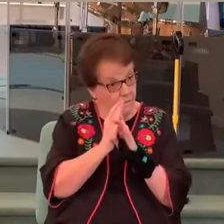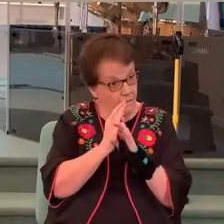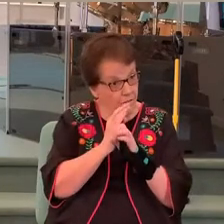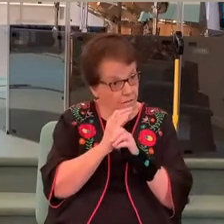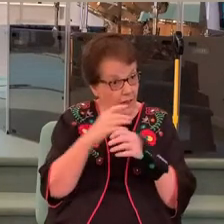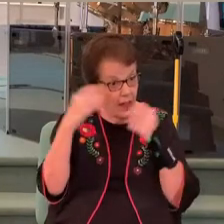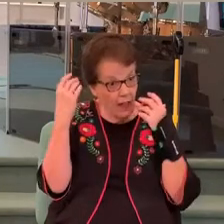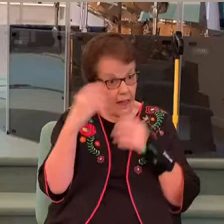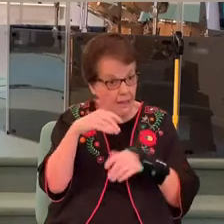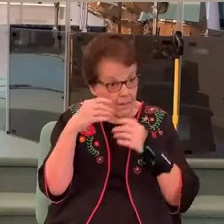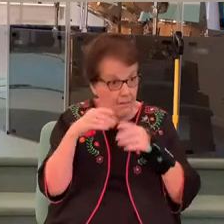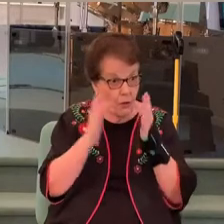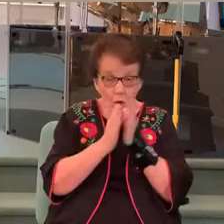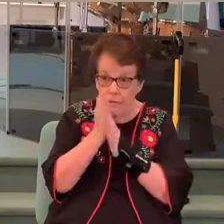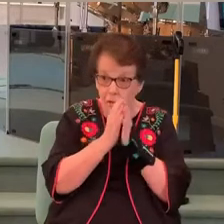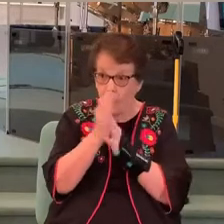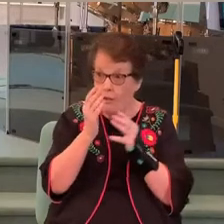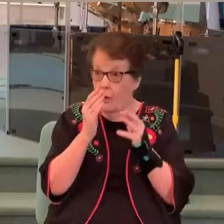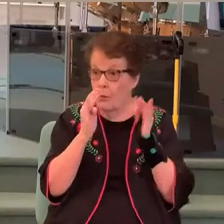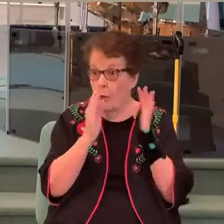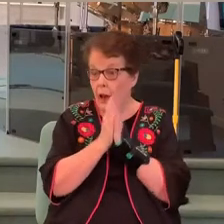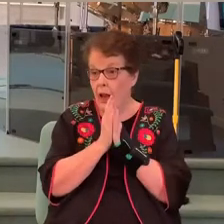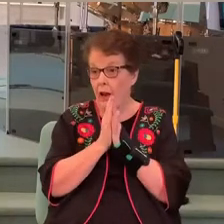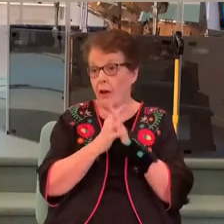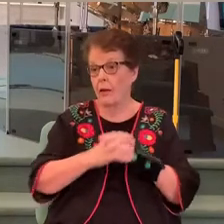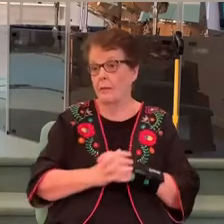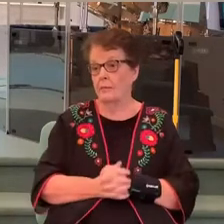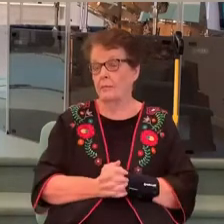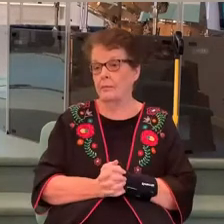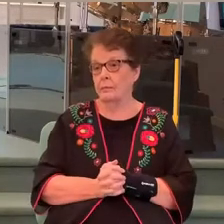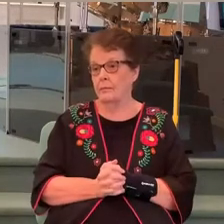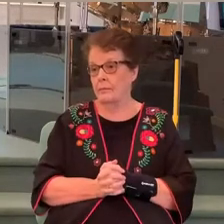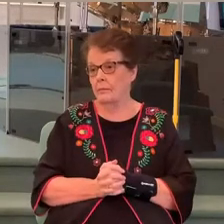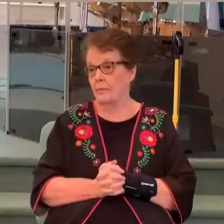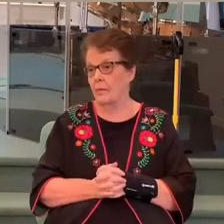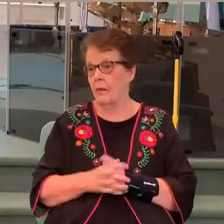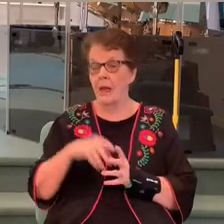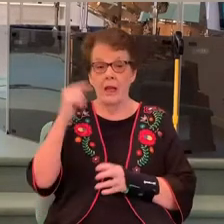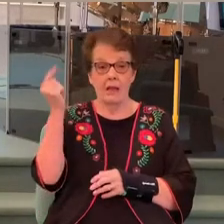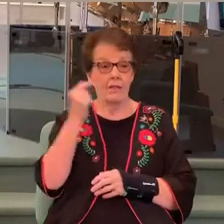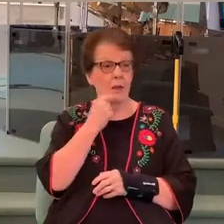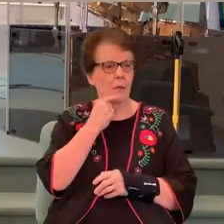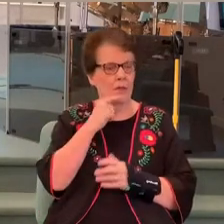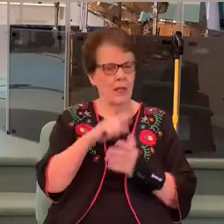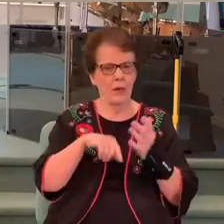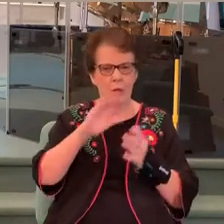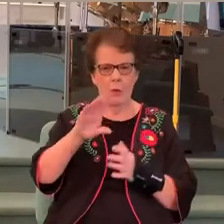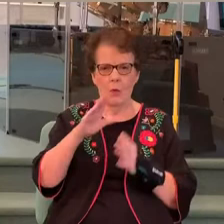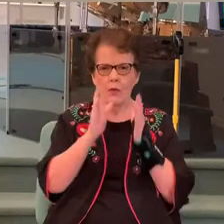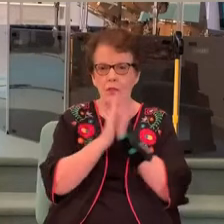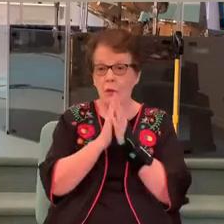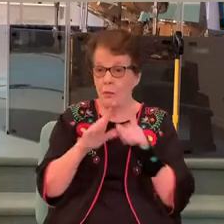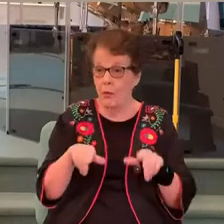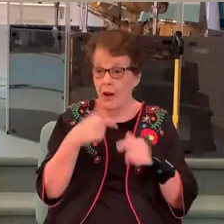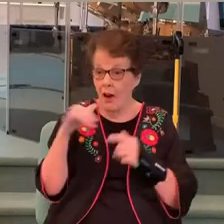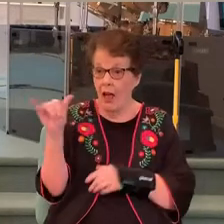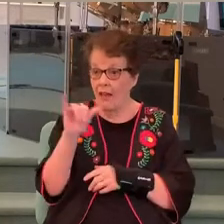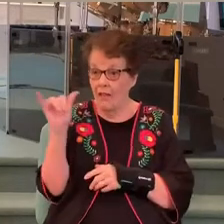your life marked by faithful, fervent prayer? If somebody said, what's your prayer-like life, what would you